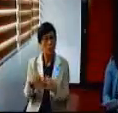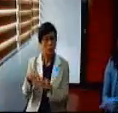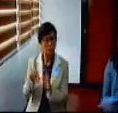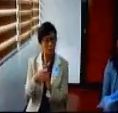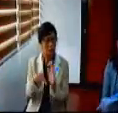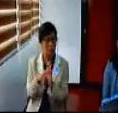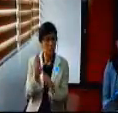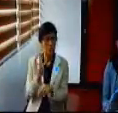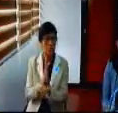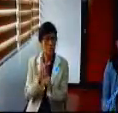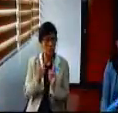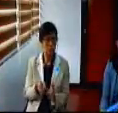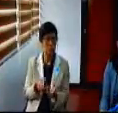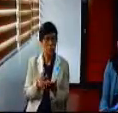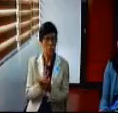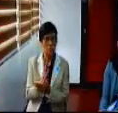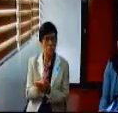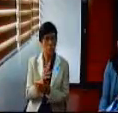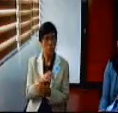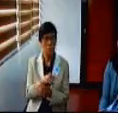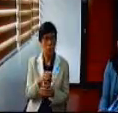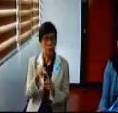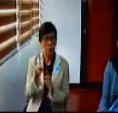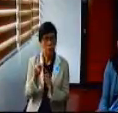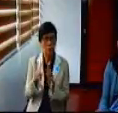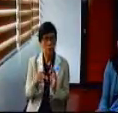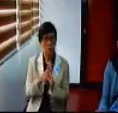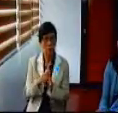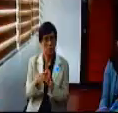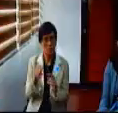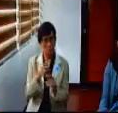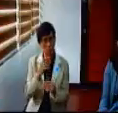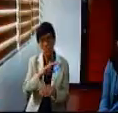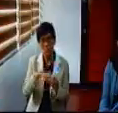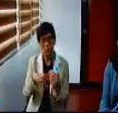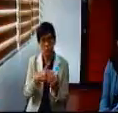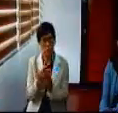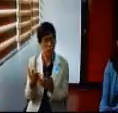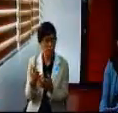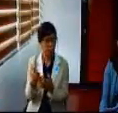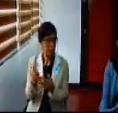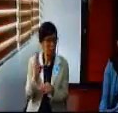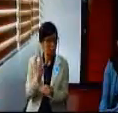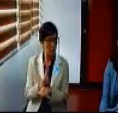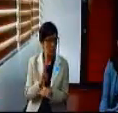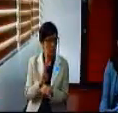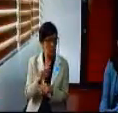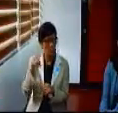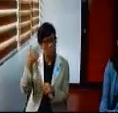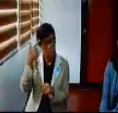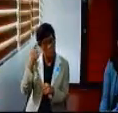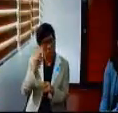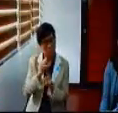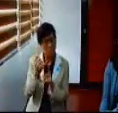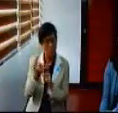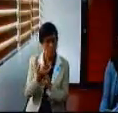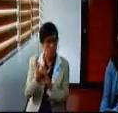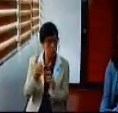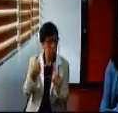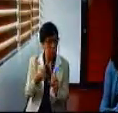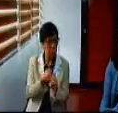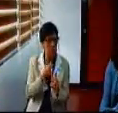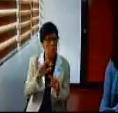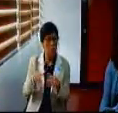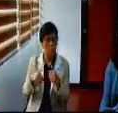Rights is a key tool for everyone. Governments, businesses, civil society, victim groups, on how